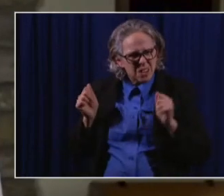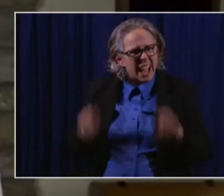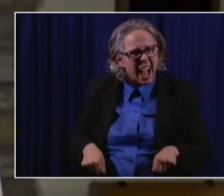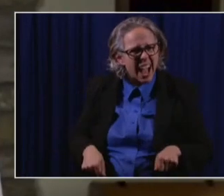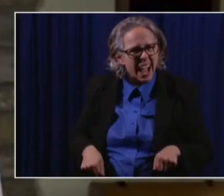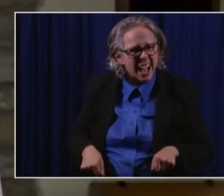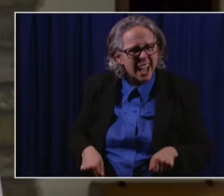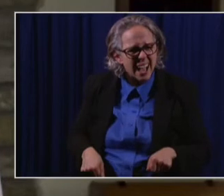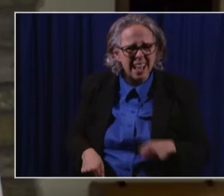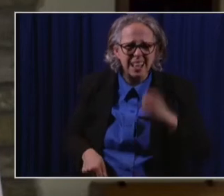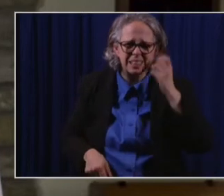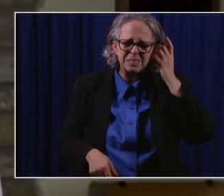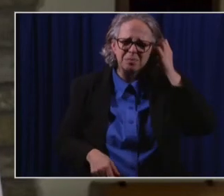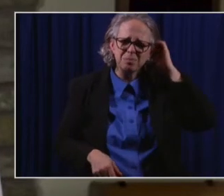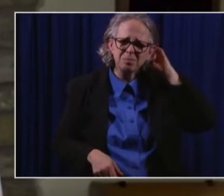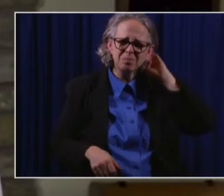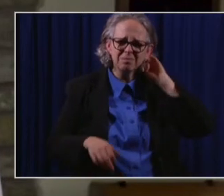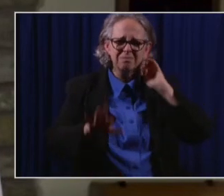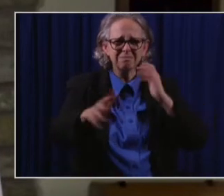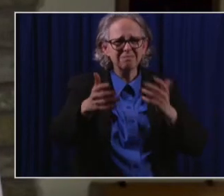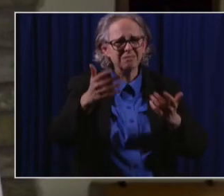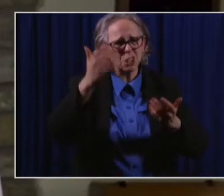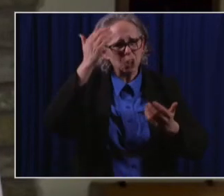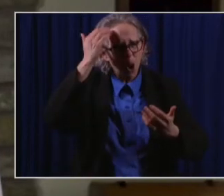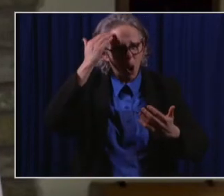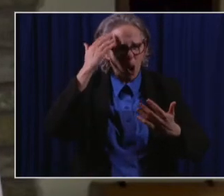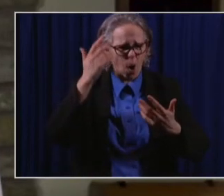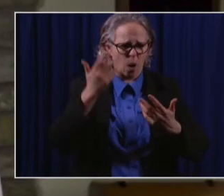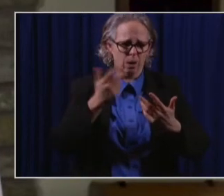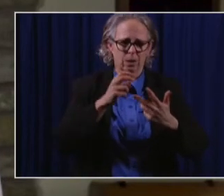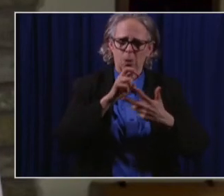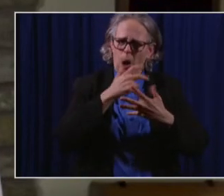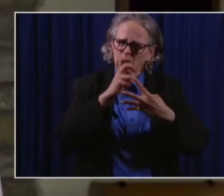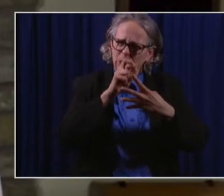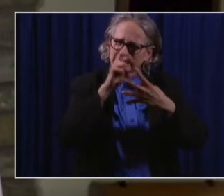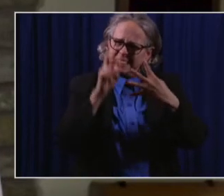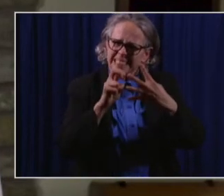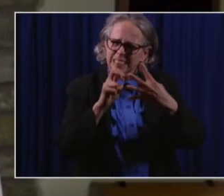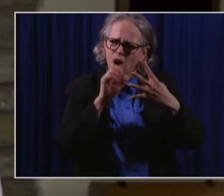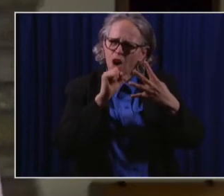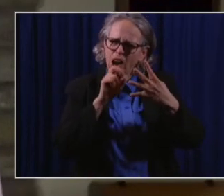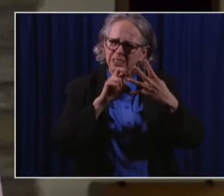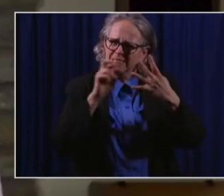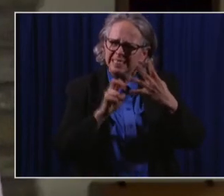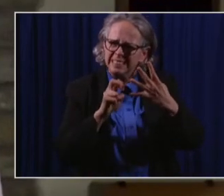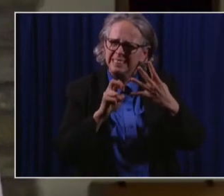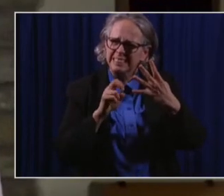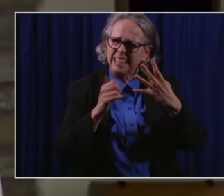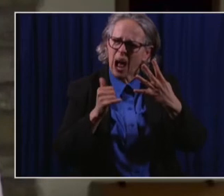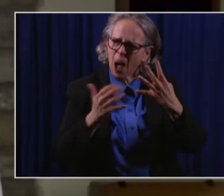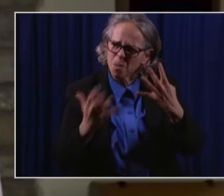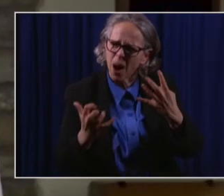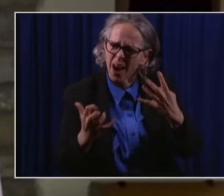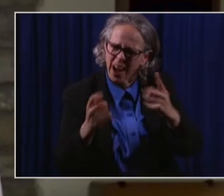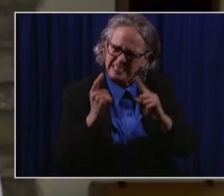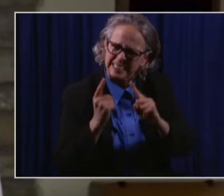It can be reversed. It's totally within our hands to do it. We have the ability to do